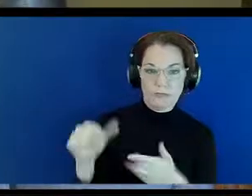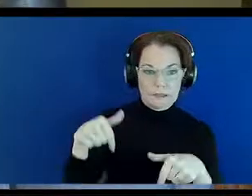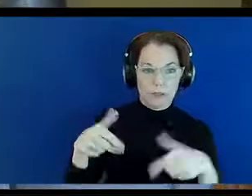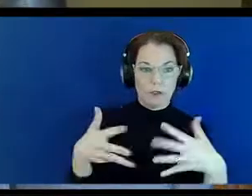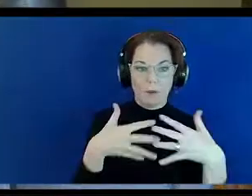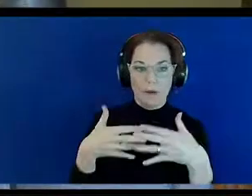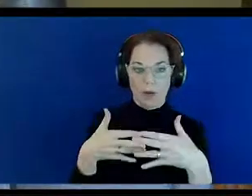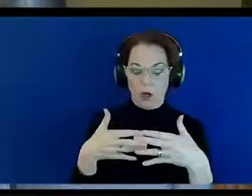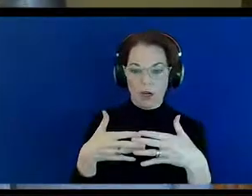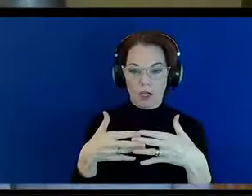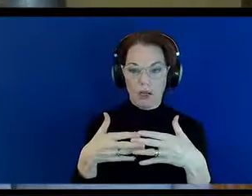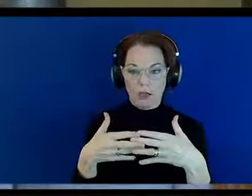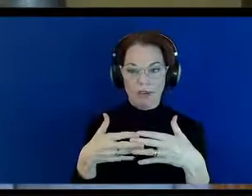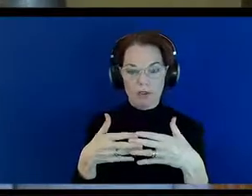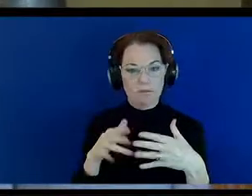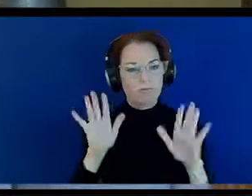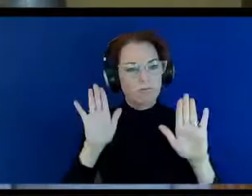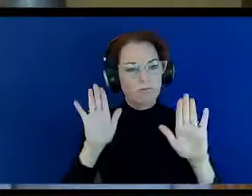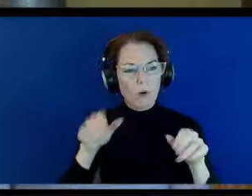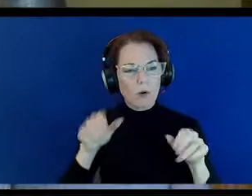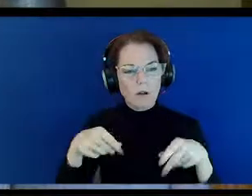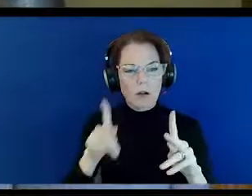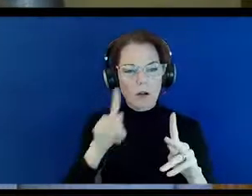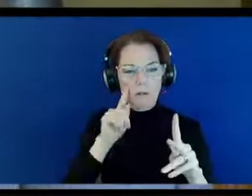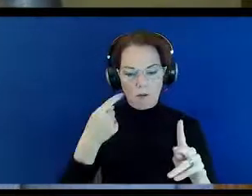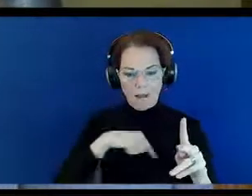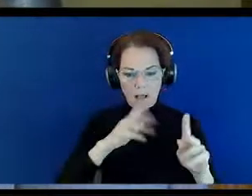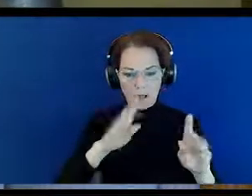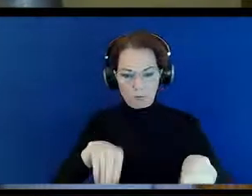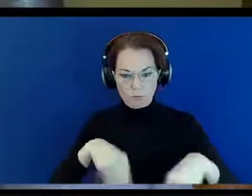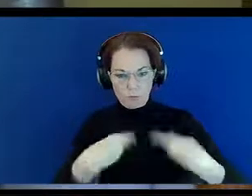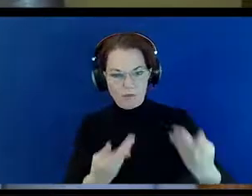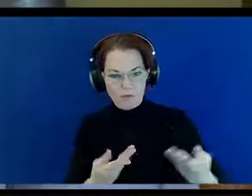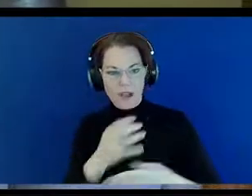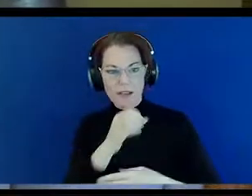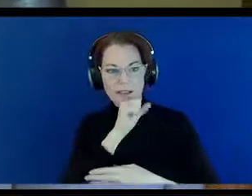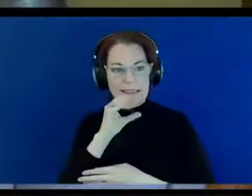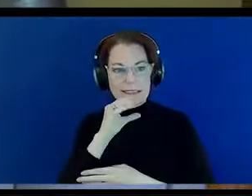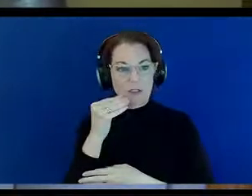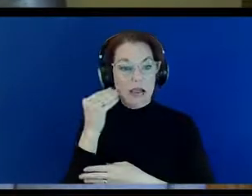That is a great opportunity for us to provide senior